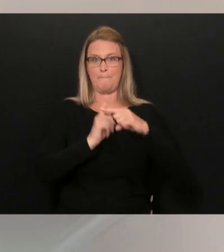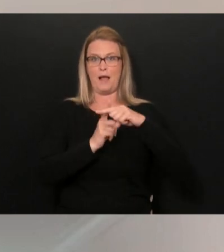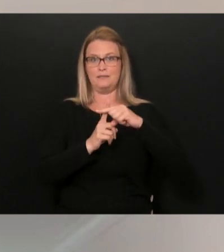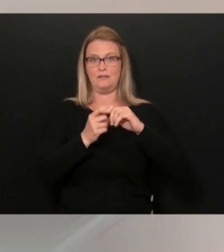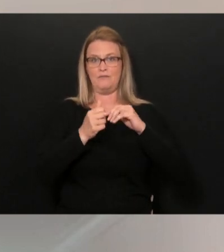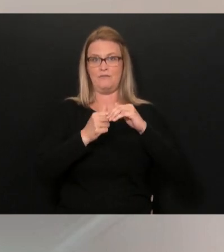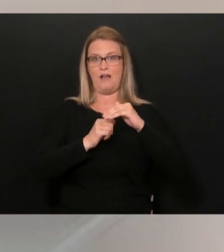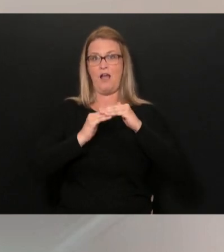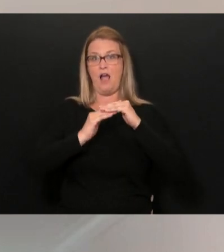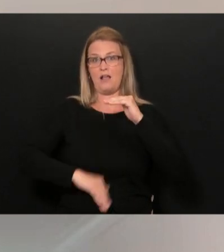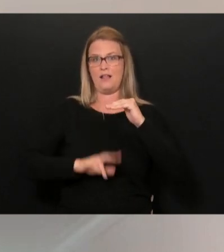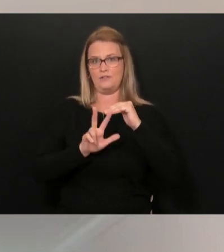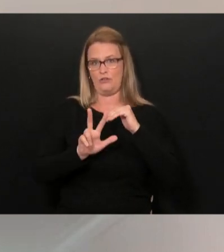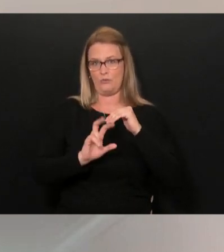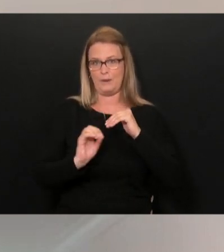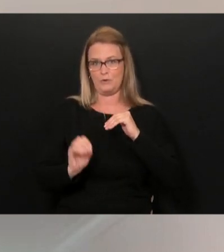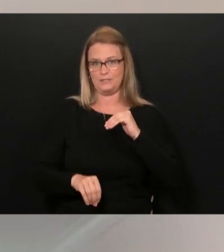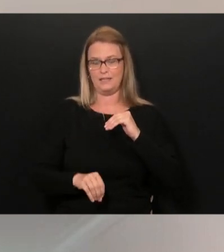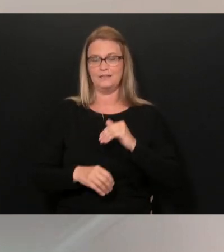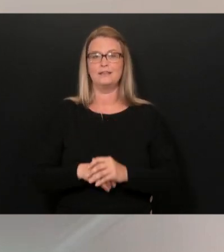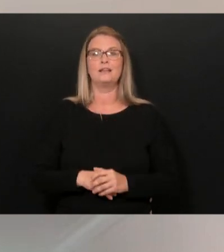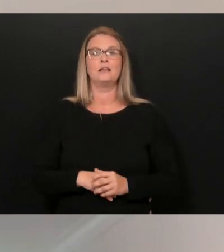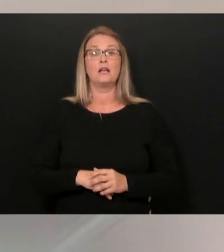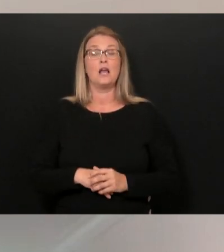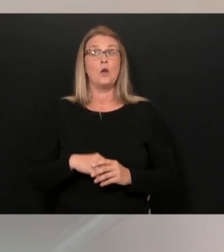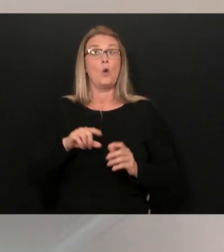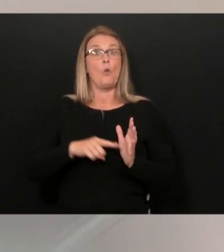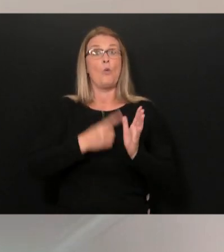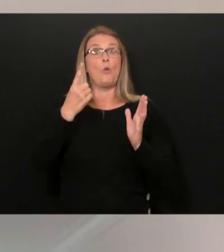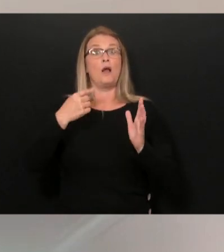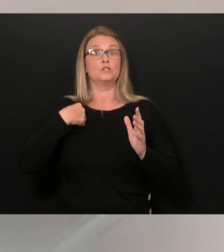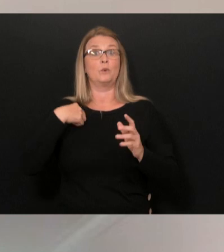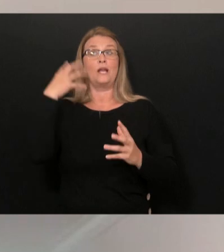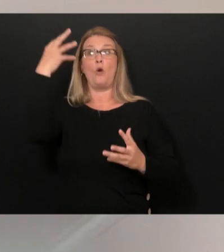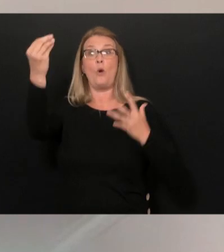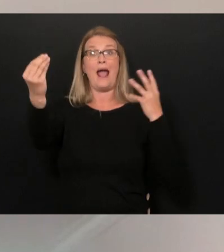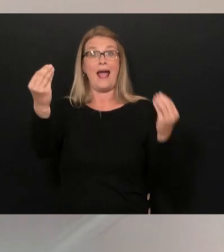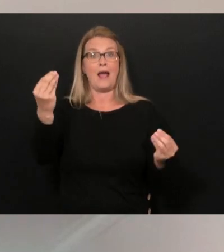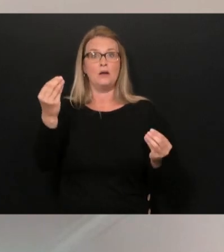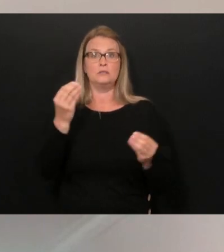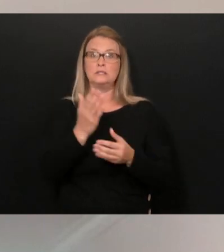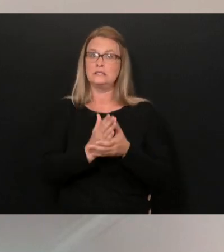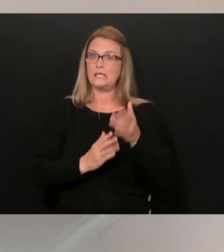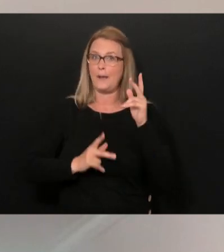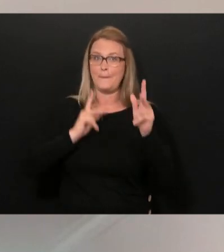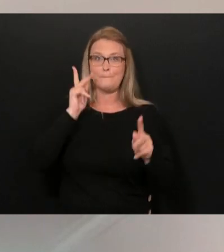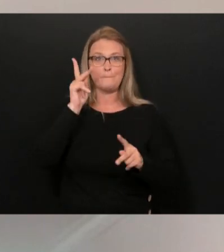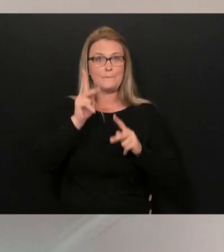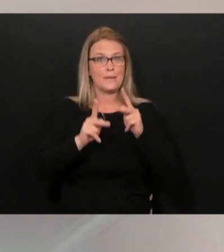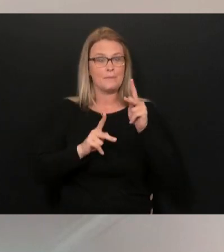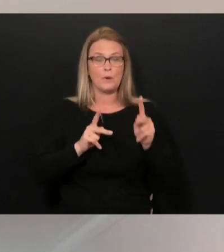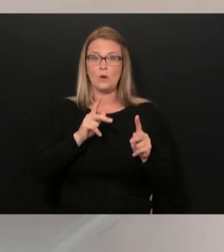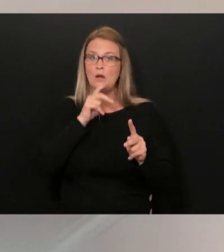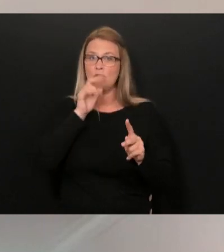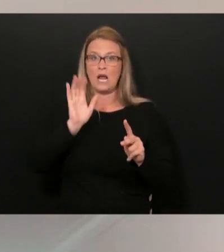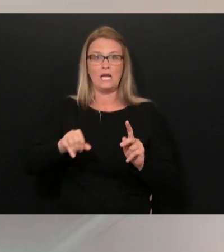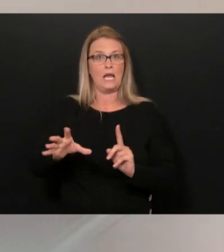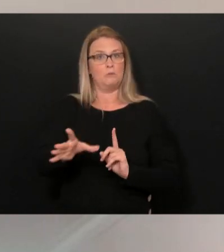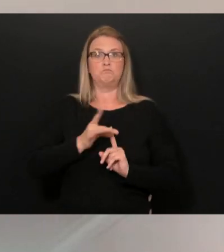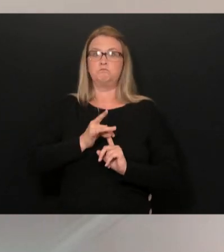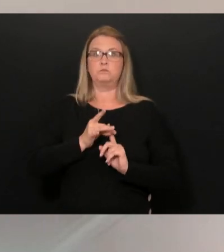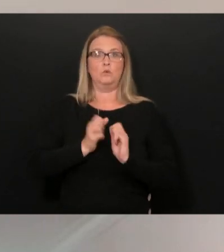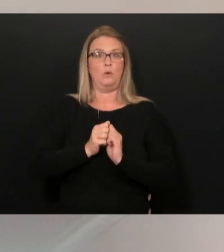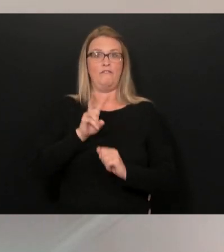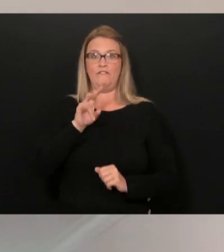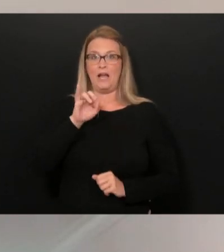also means, as we go back out, many West Virginians are not protected, don't have immunity, haven't been infected with the virus.